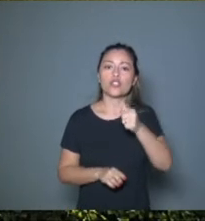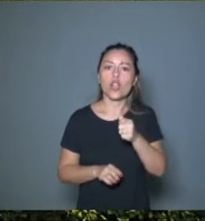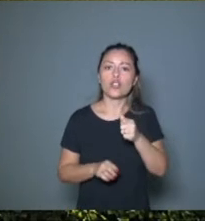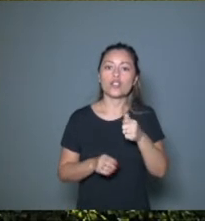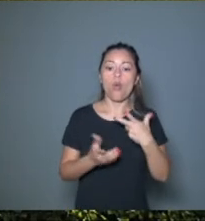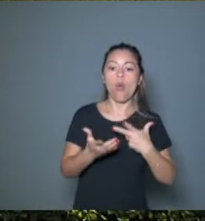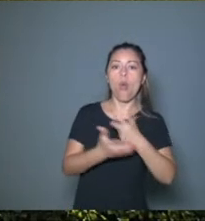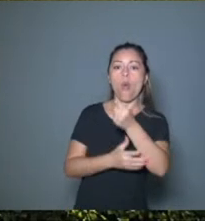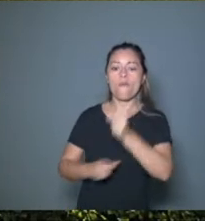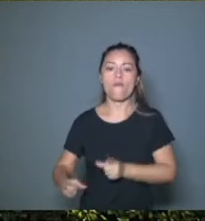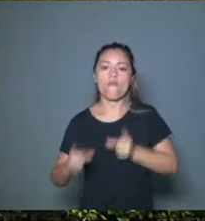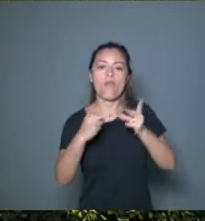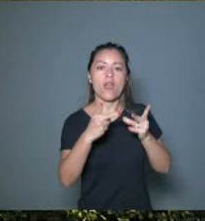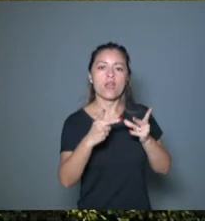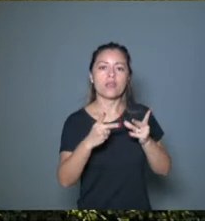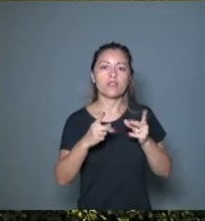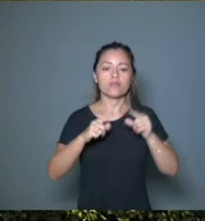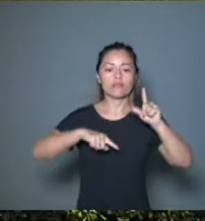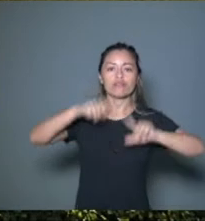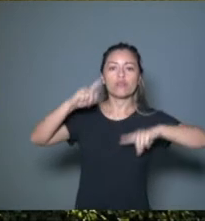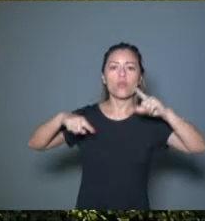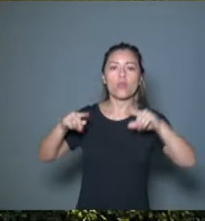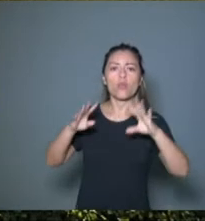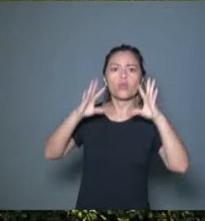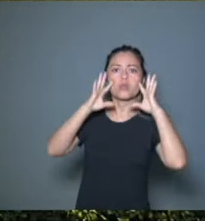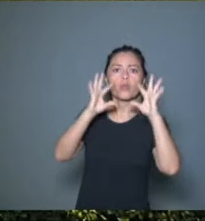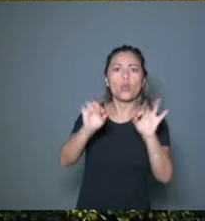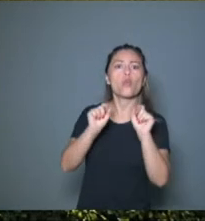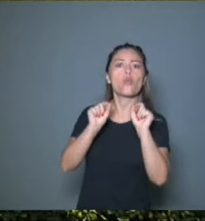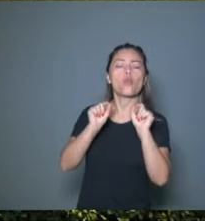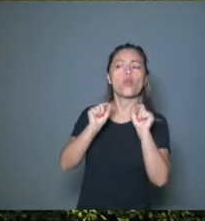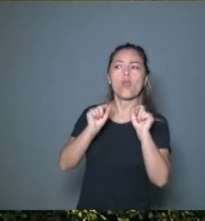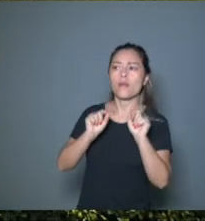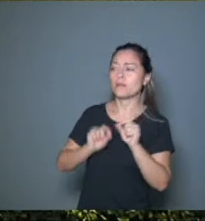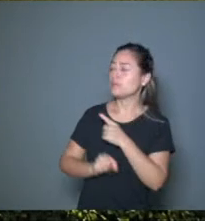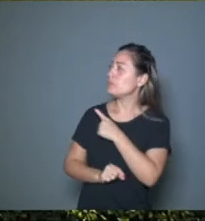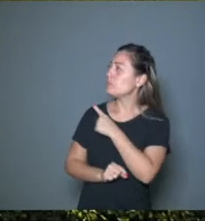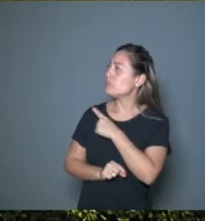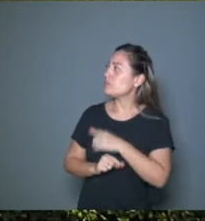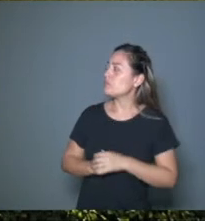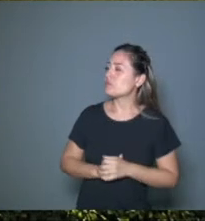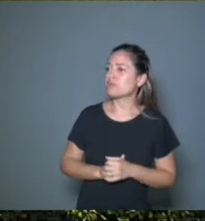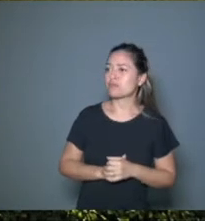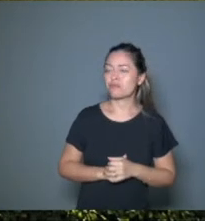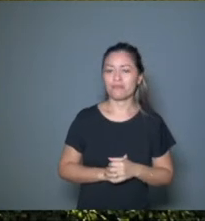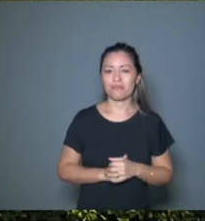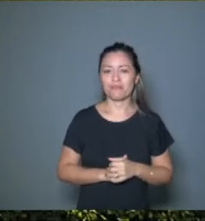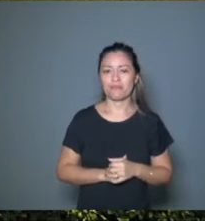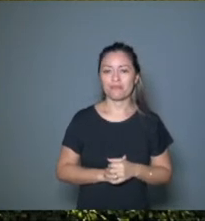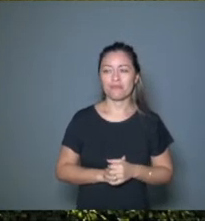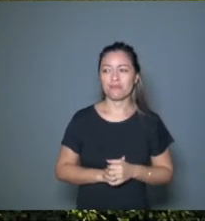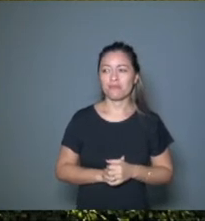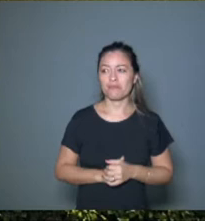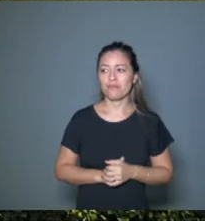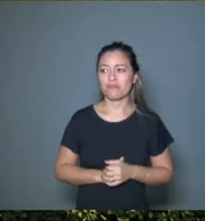Looking at soybean supply and demand, what draws your attention here is